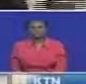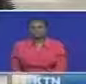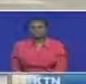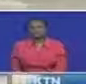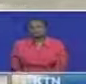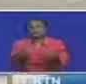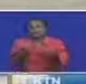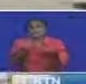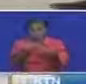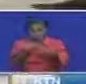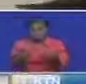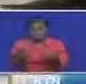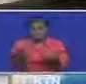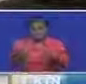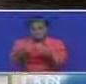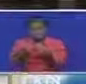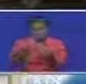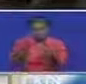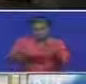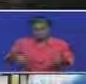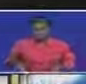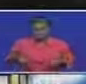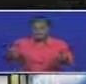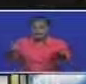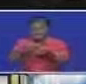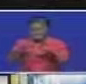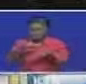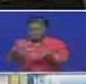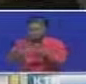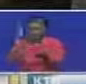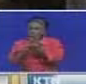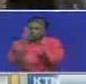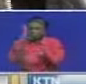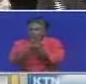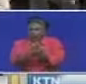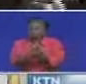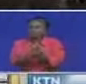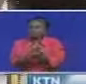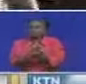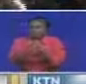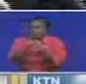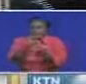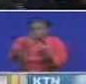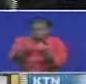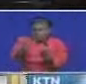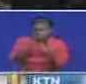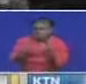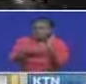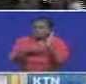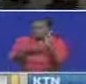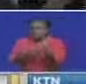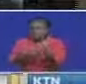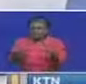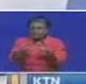However, apart from the burdening cost of living, another reality of the ballooning wage bill and enormous debt levels poses an